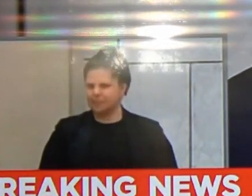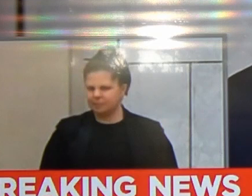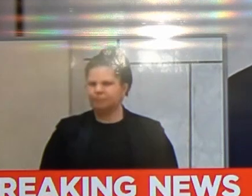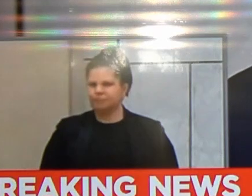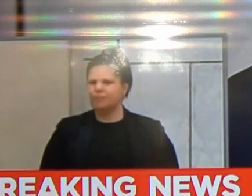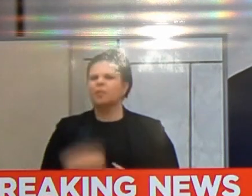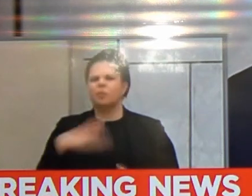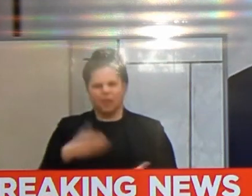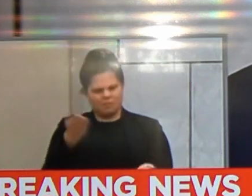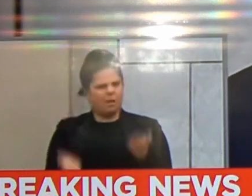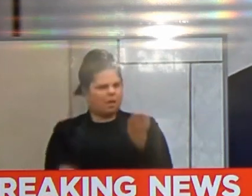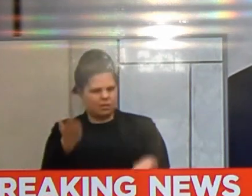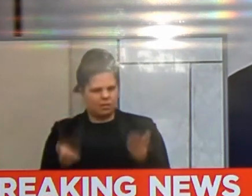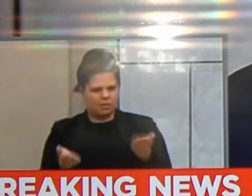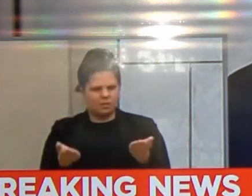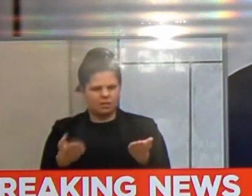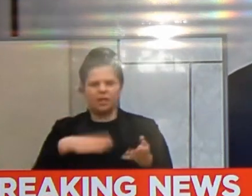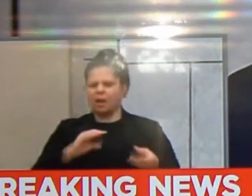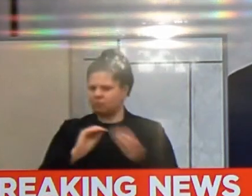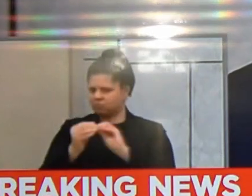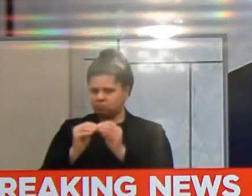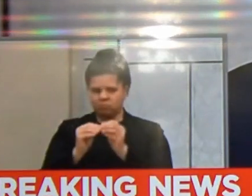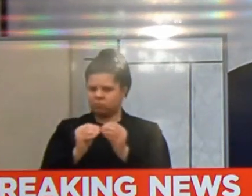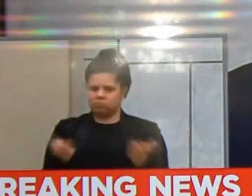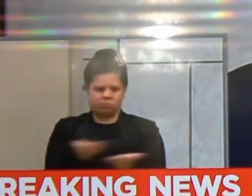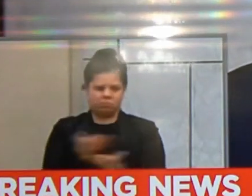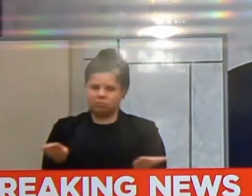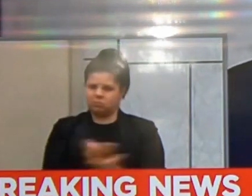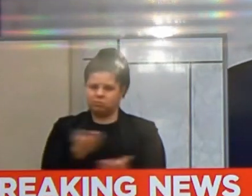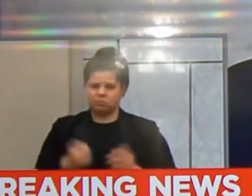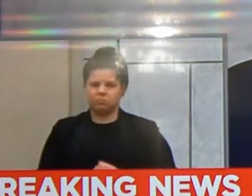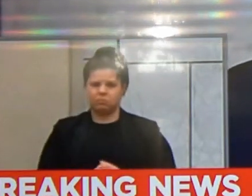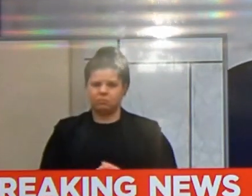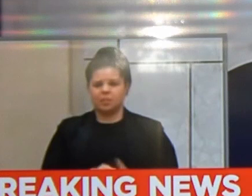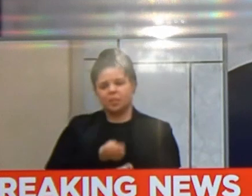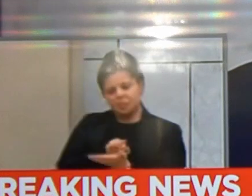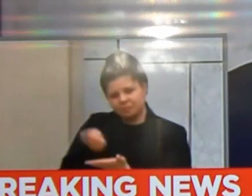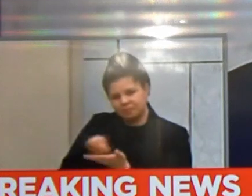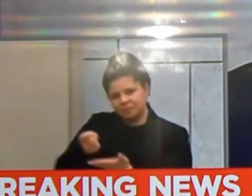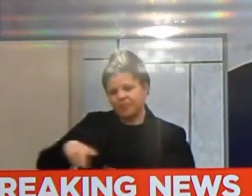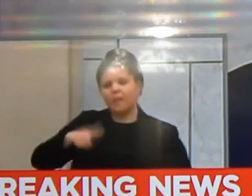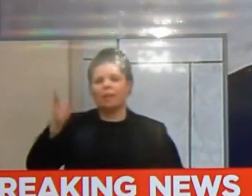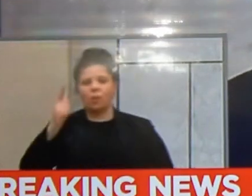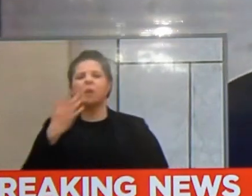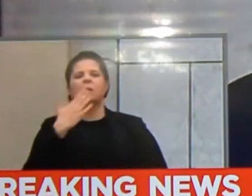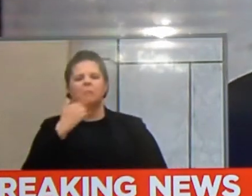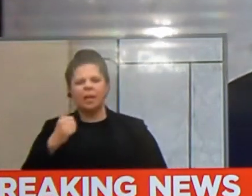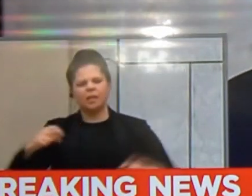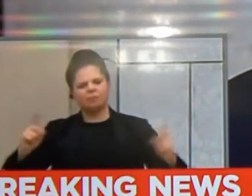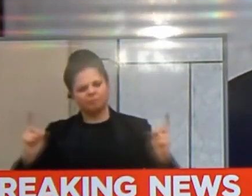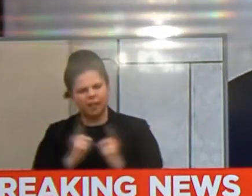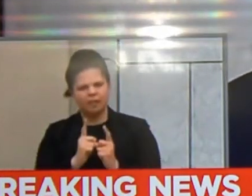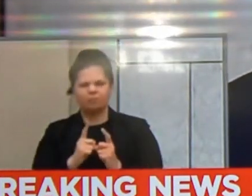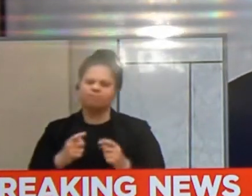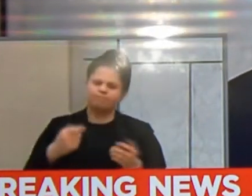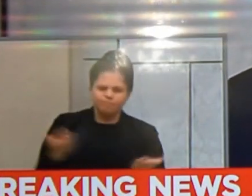and take in this. Give and take. Those tenants and landlords are being encouraged to sit around that table and get that done now.